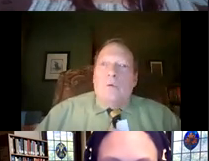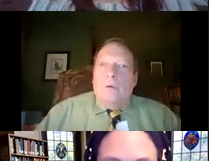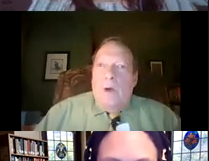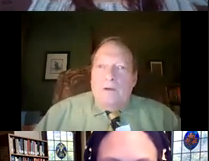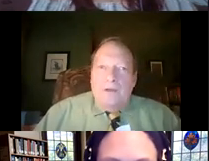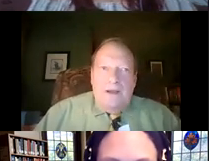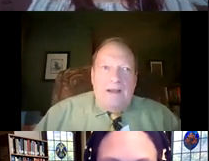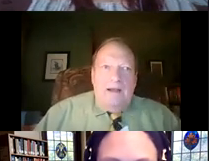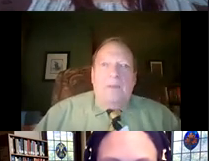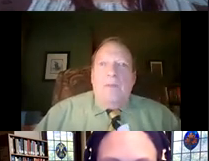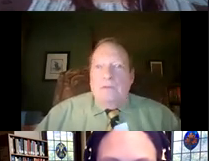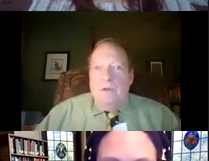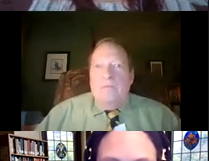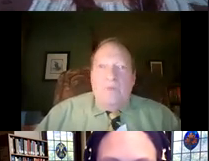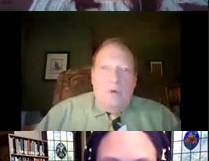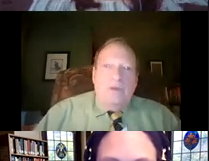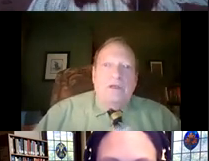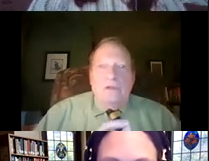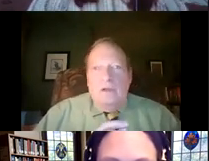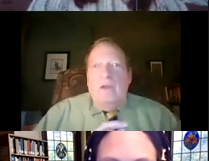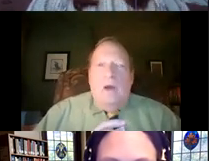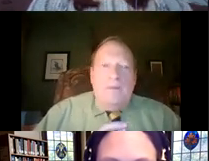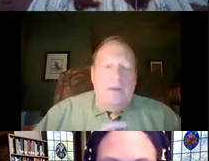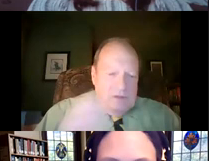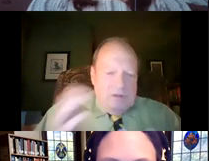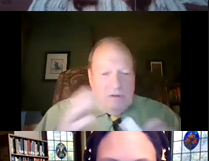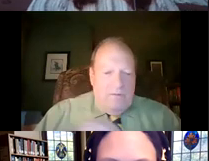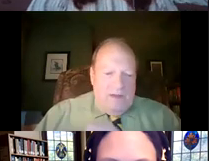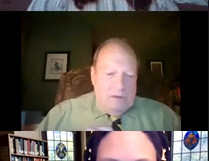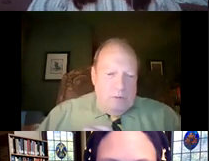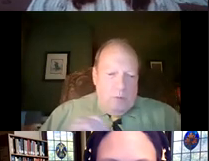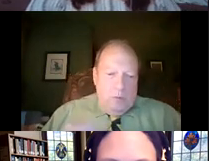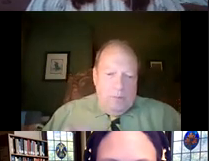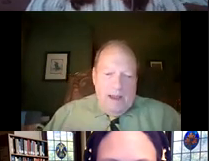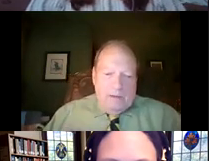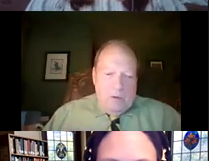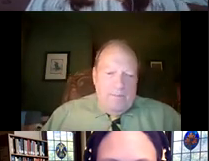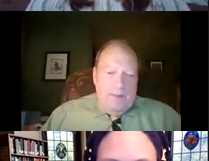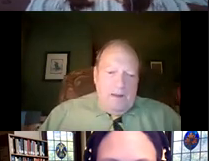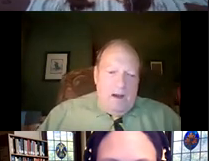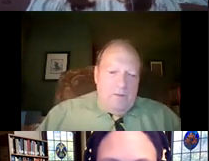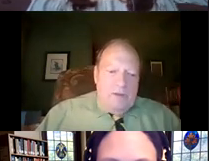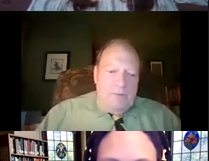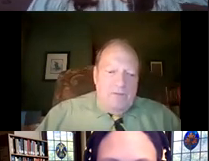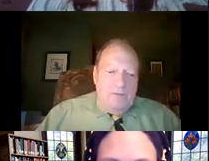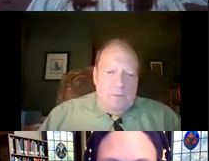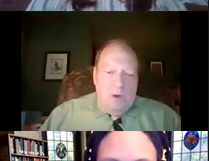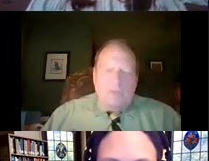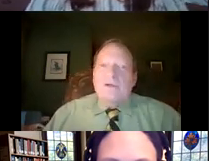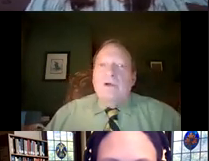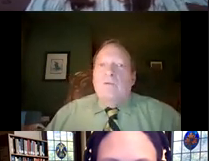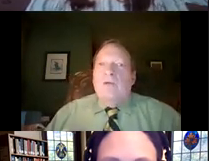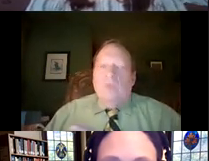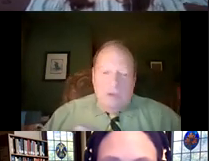students were required to take an academic major, and even if they're going to teaching, then, as I say, certification would be extra. There was something of a liberal